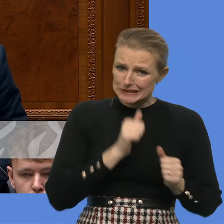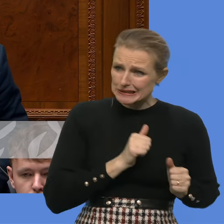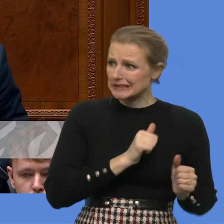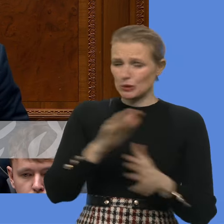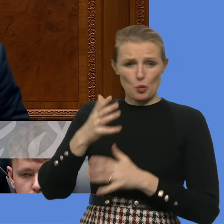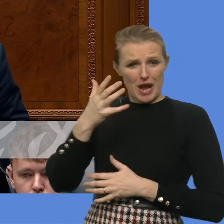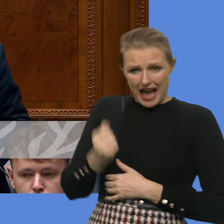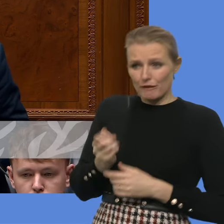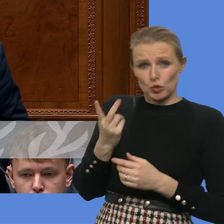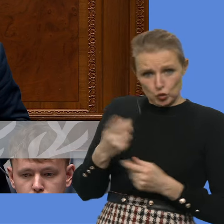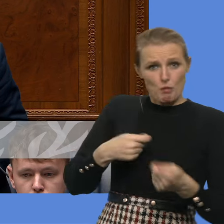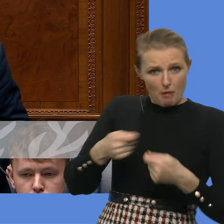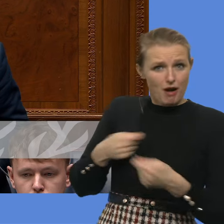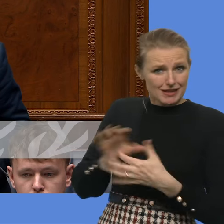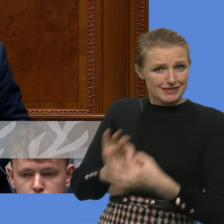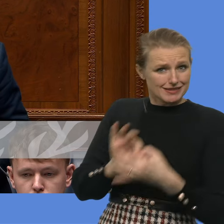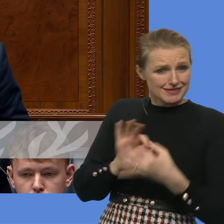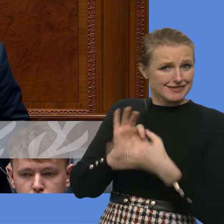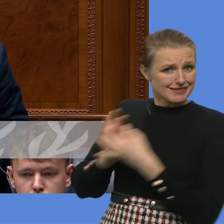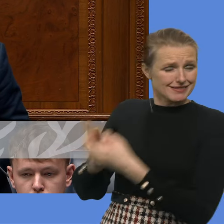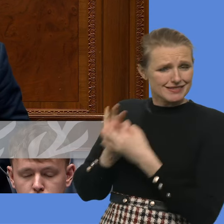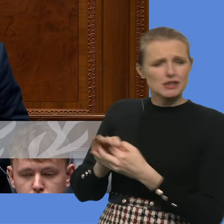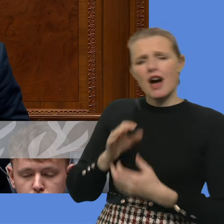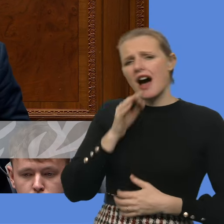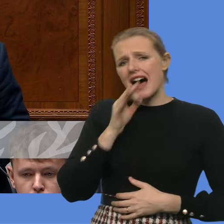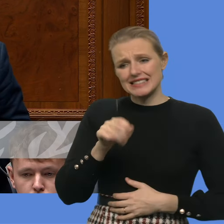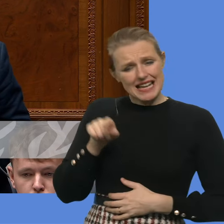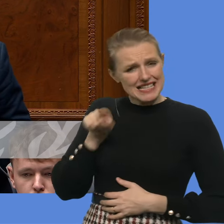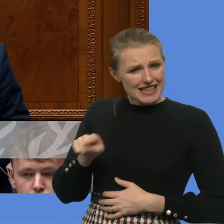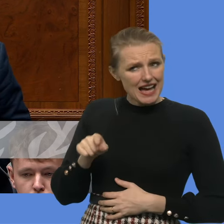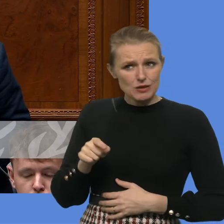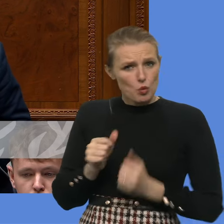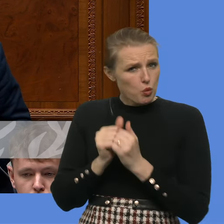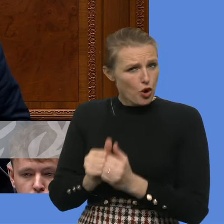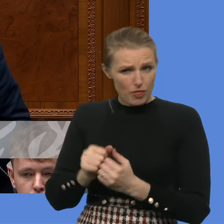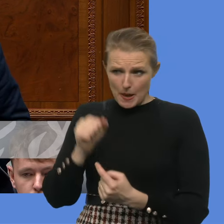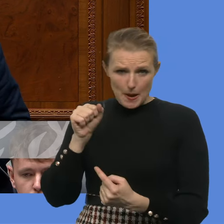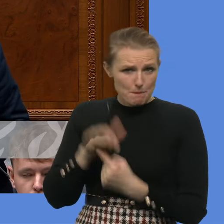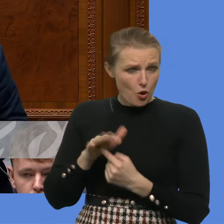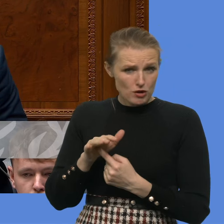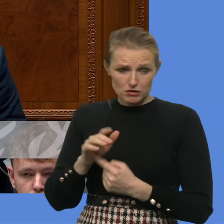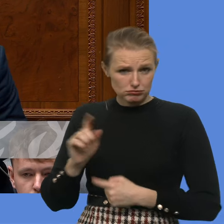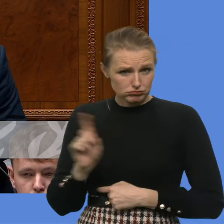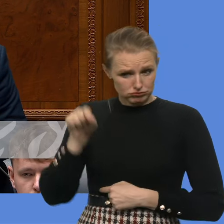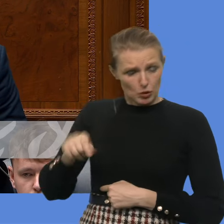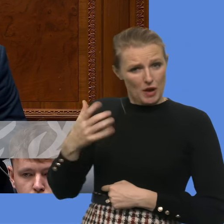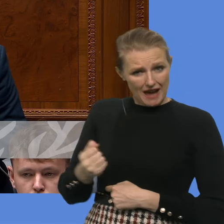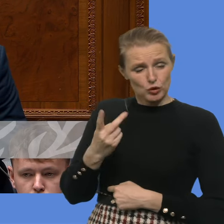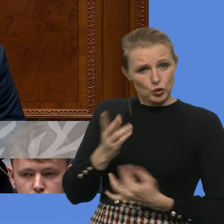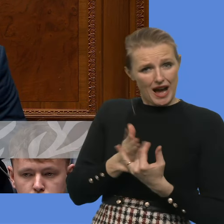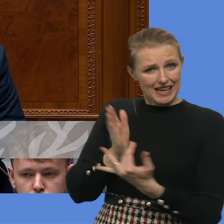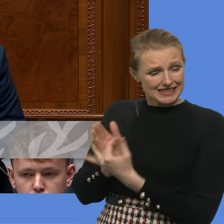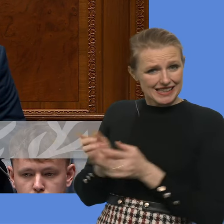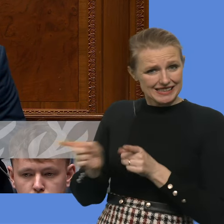relationship, how important and vital is that, and that it's dealt with in such a way whereby it's